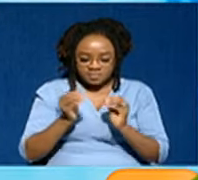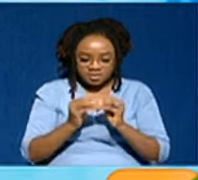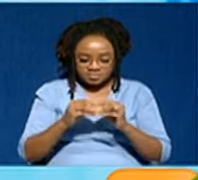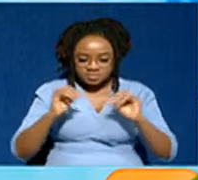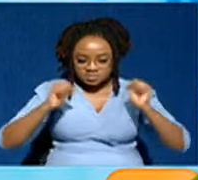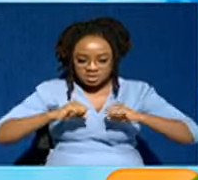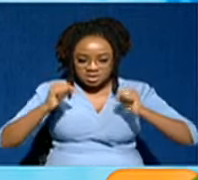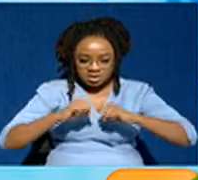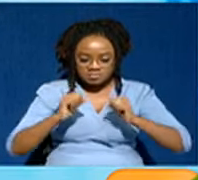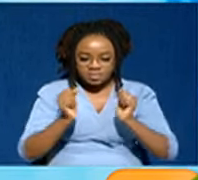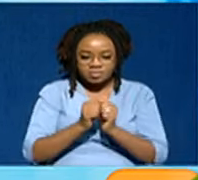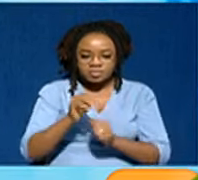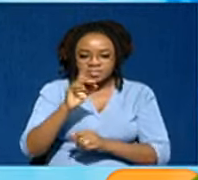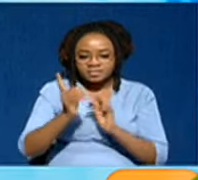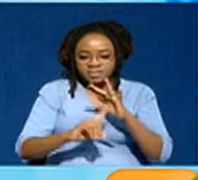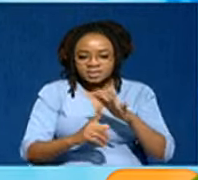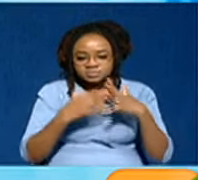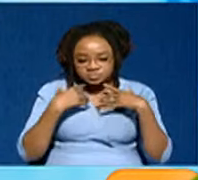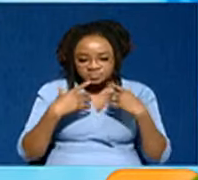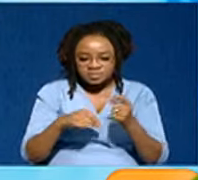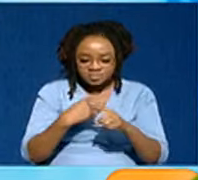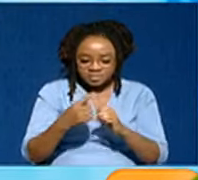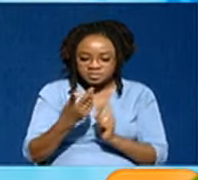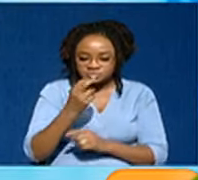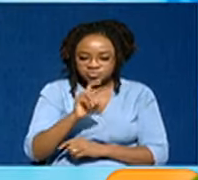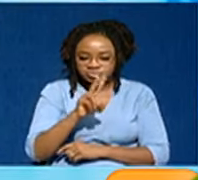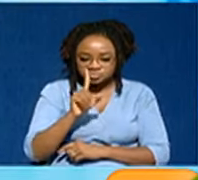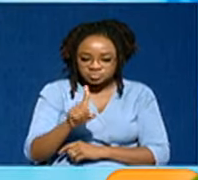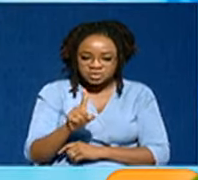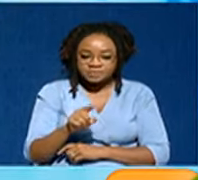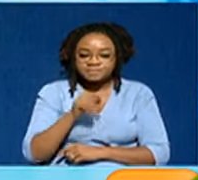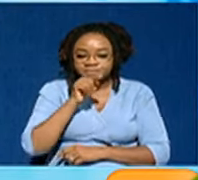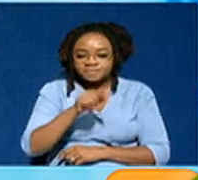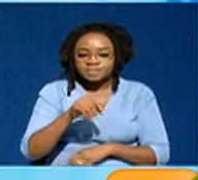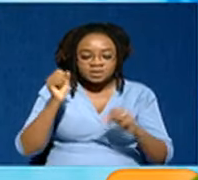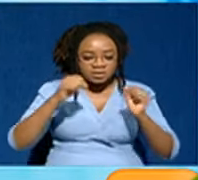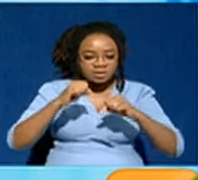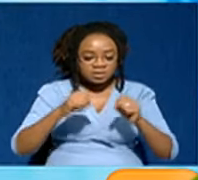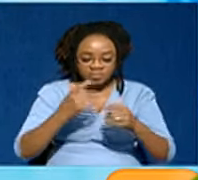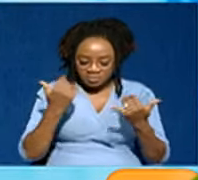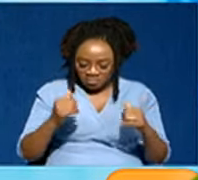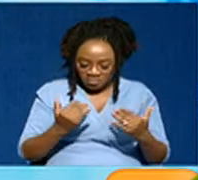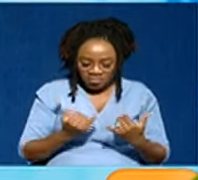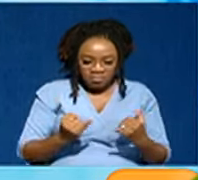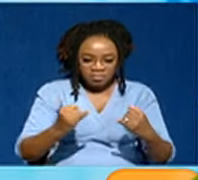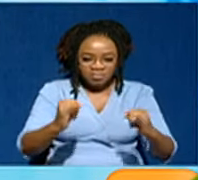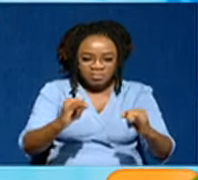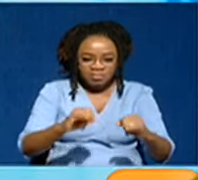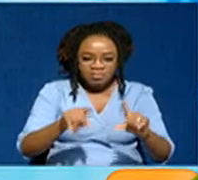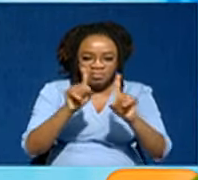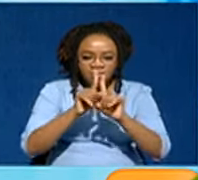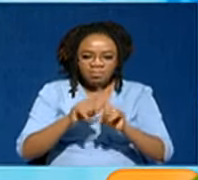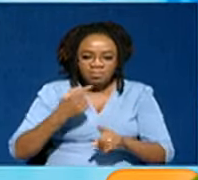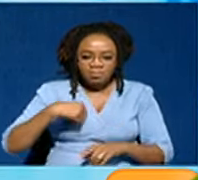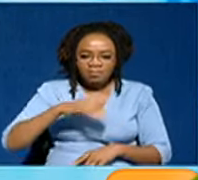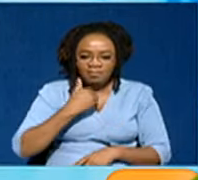in 2021 as we were going back to work. That has not been implemented. Okay. We have many agreements. You remember when we